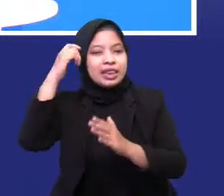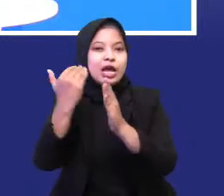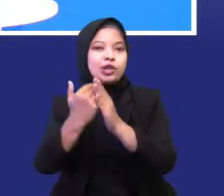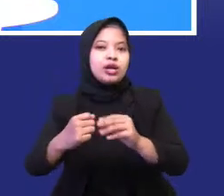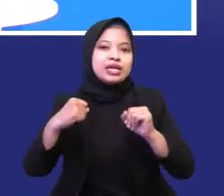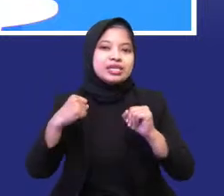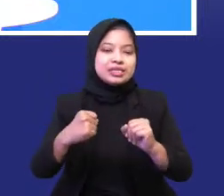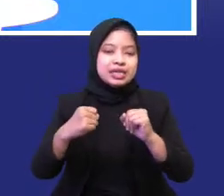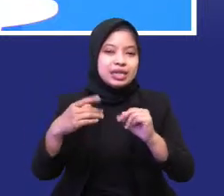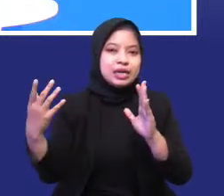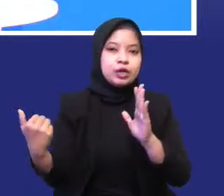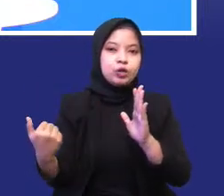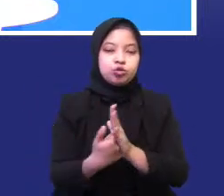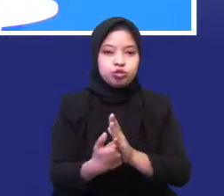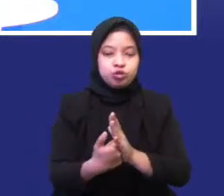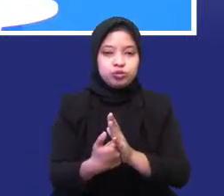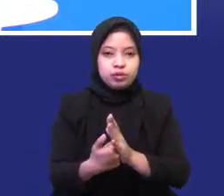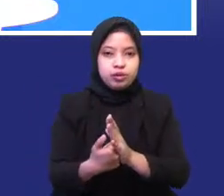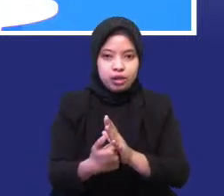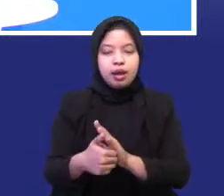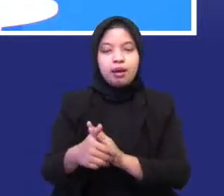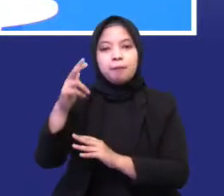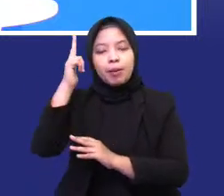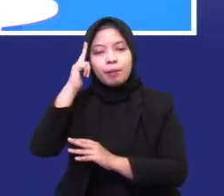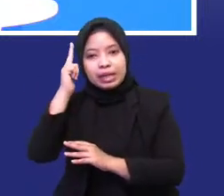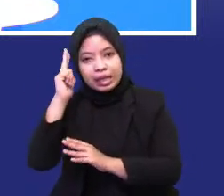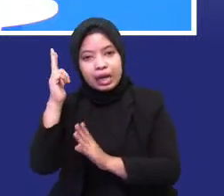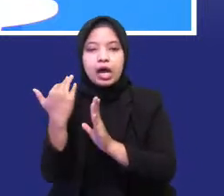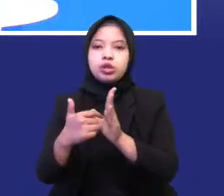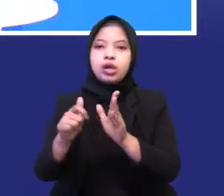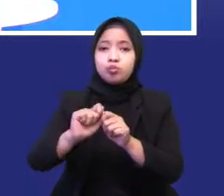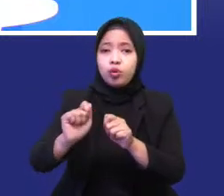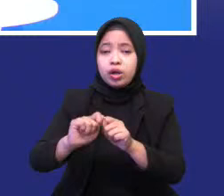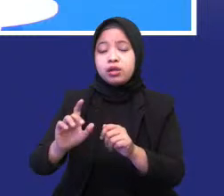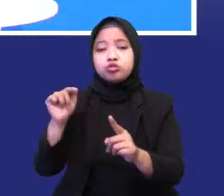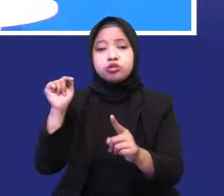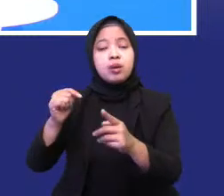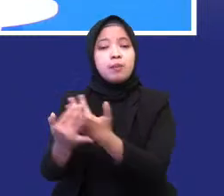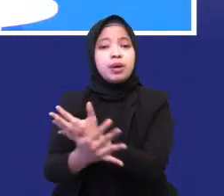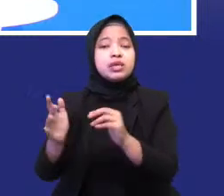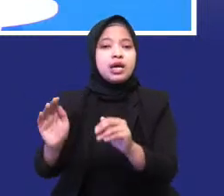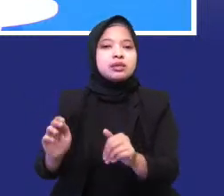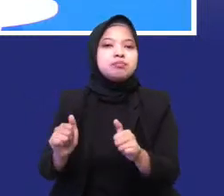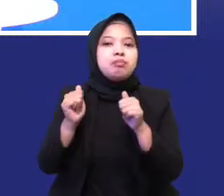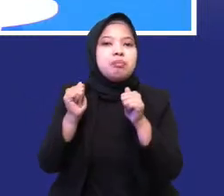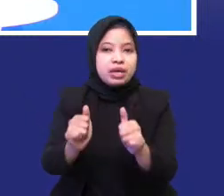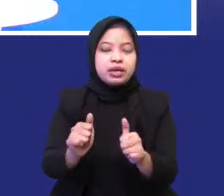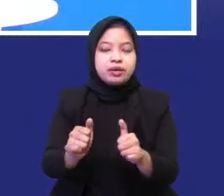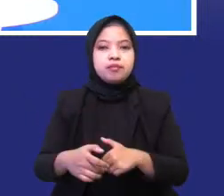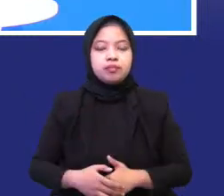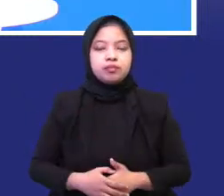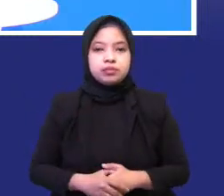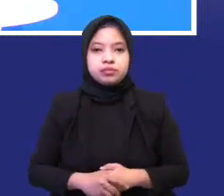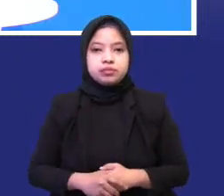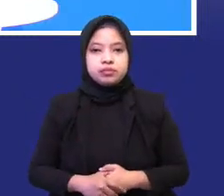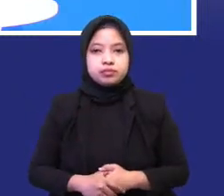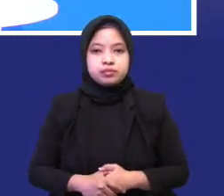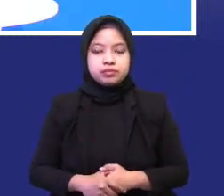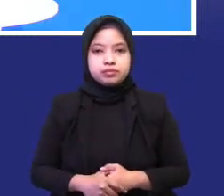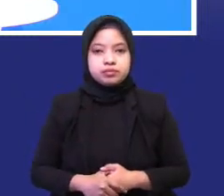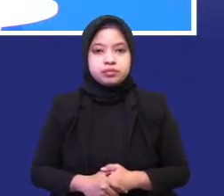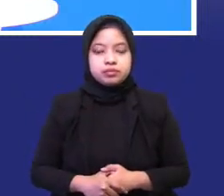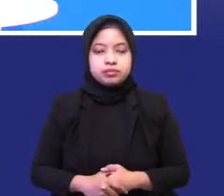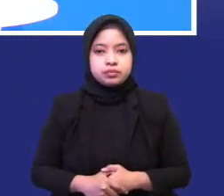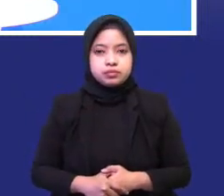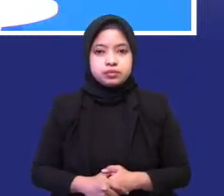not as open as it was or previously, unfortunately. But it is for media with I'm told